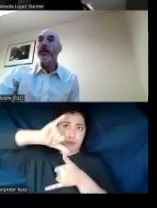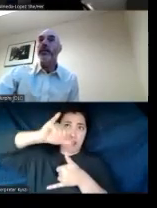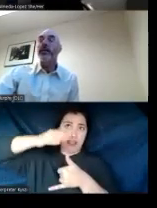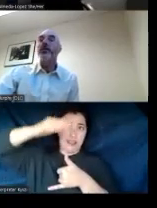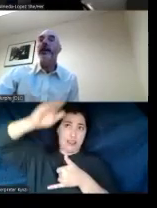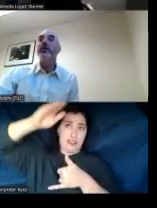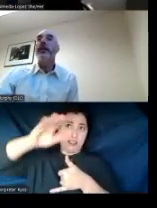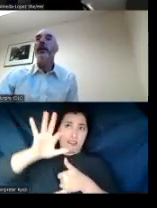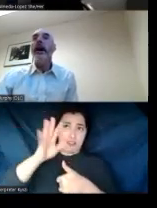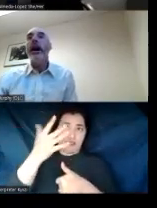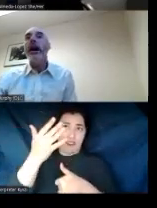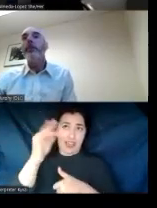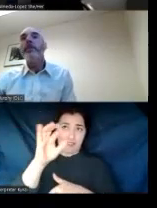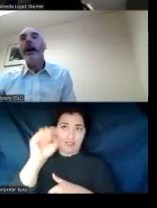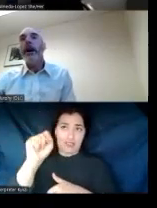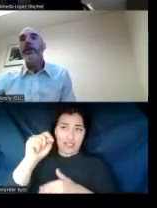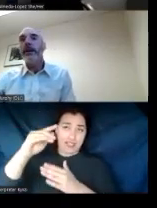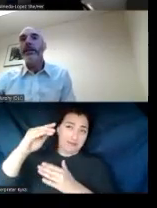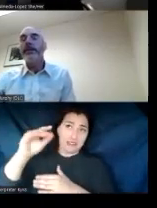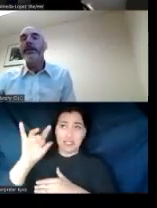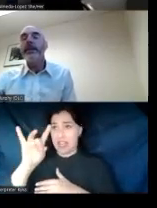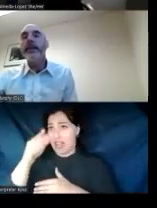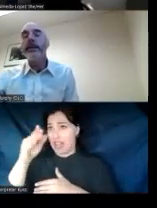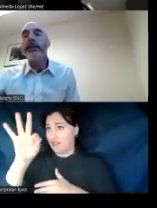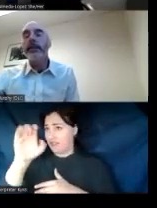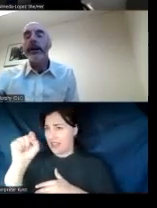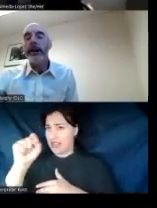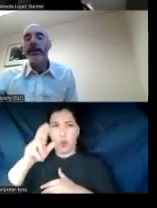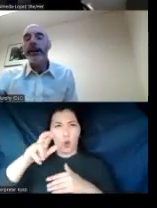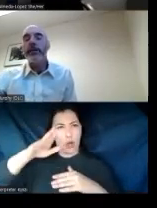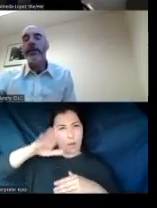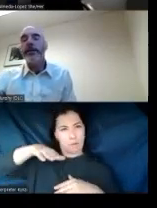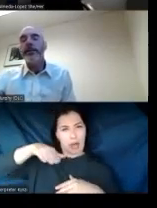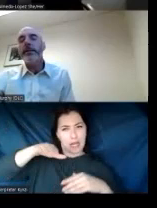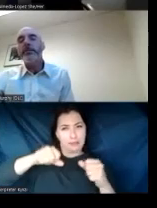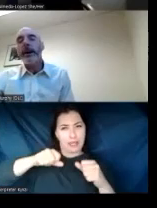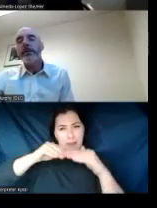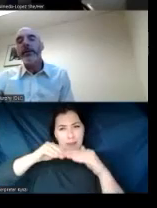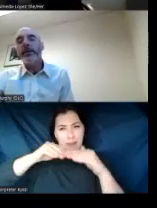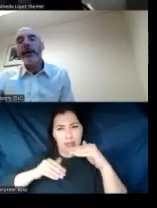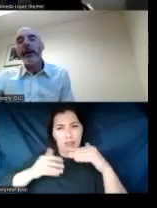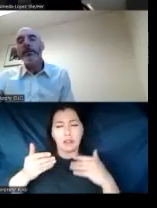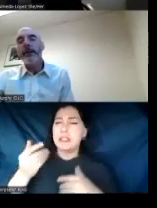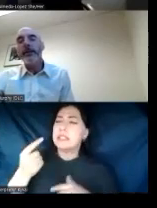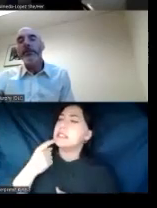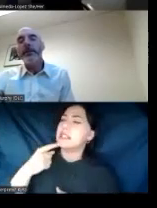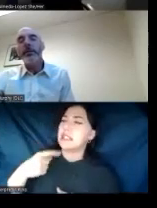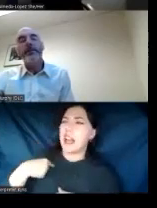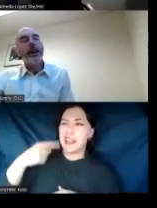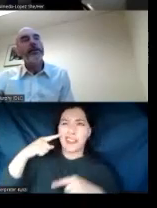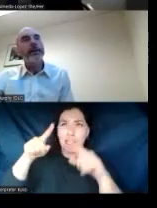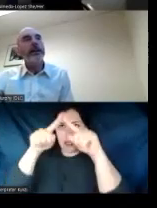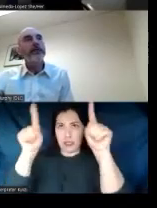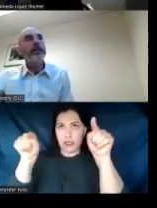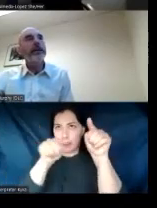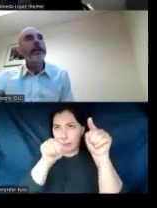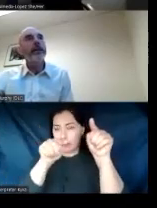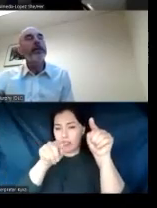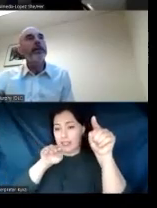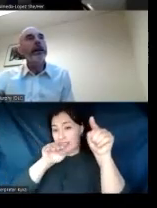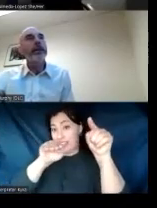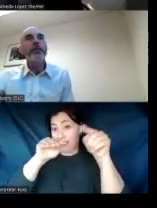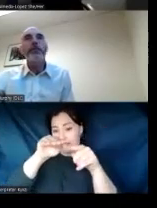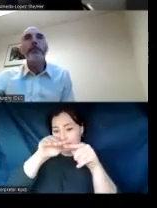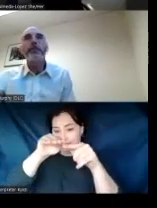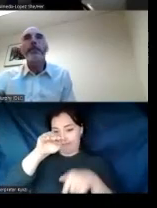within this range? I believe that the standard is that the bottom of the sign be between 5 and 8 feet off